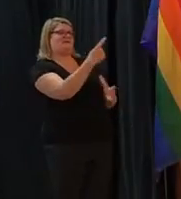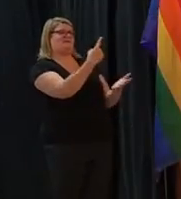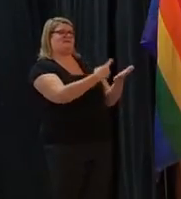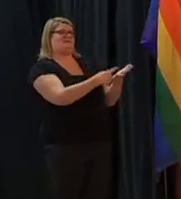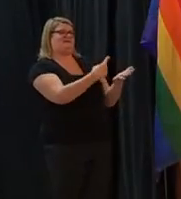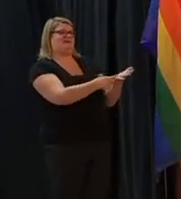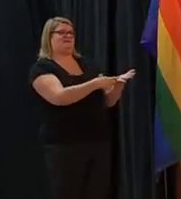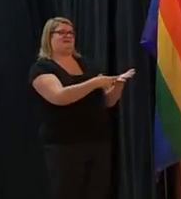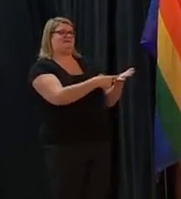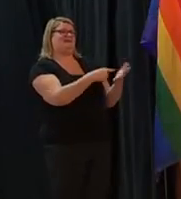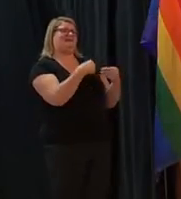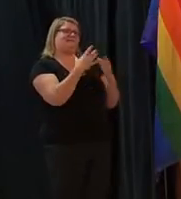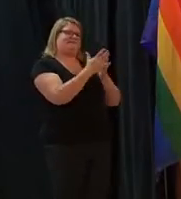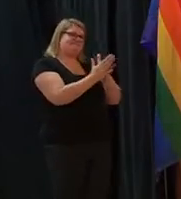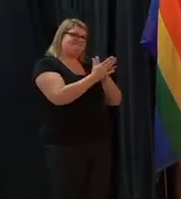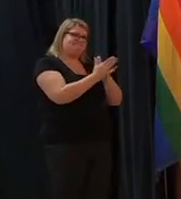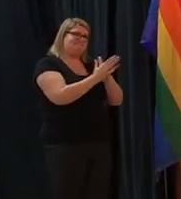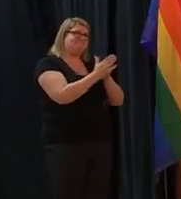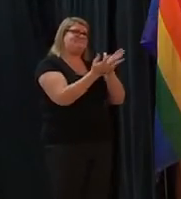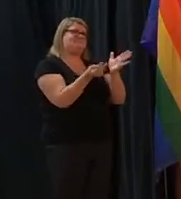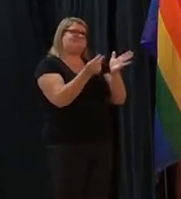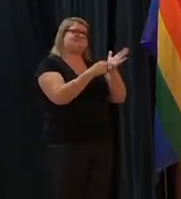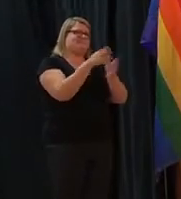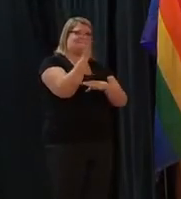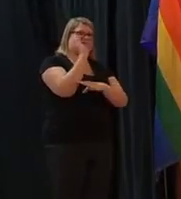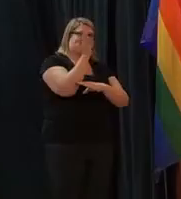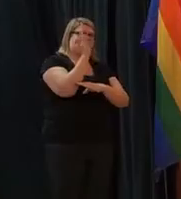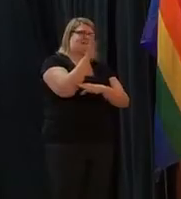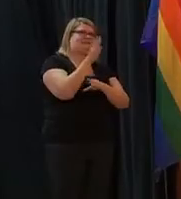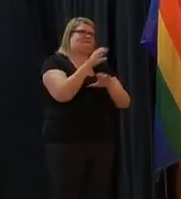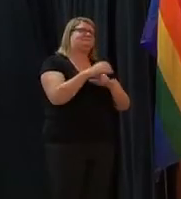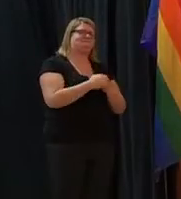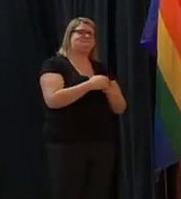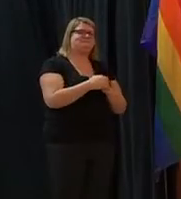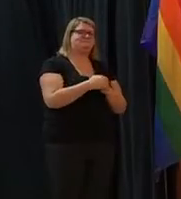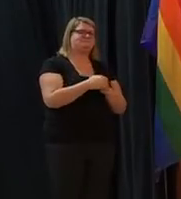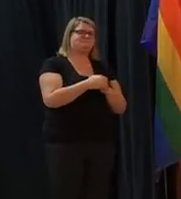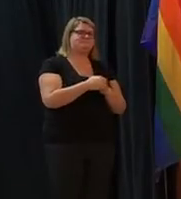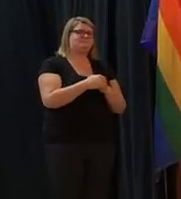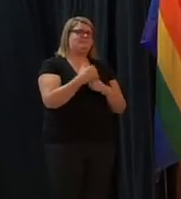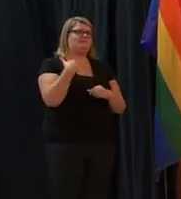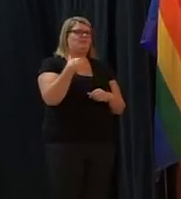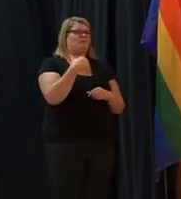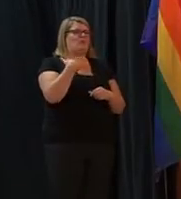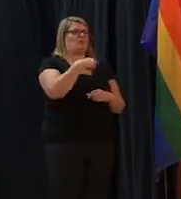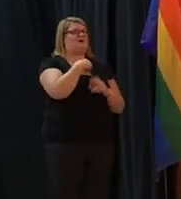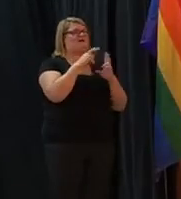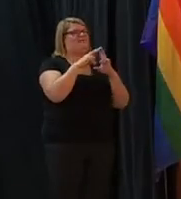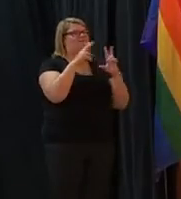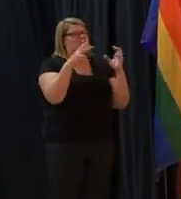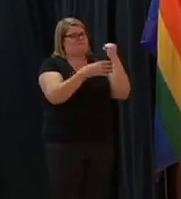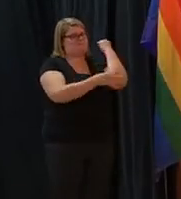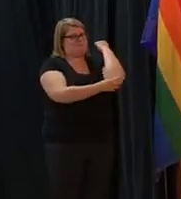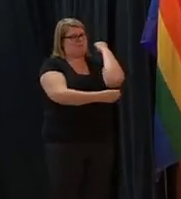and there is at least there is a purpose and there is a drive behind talking about it. We are already a very poor